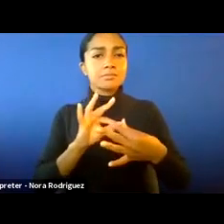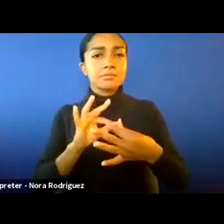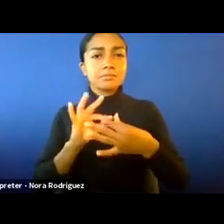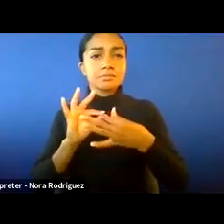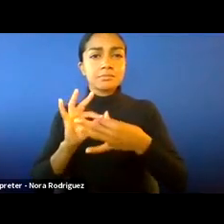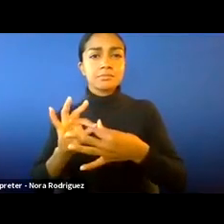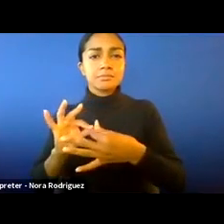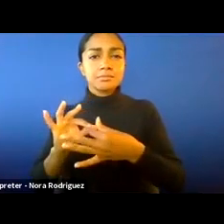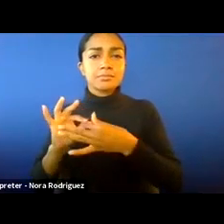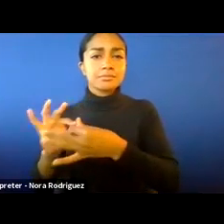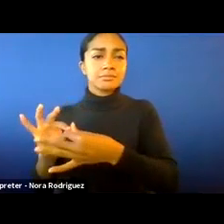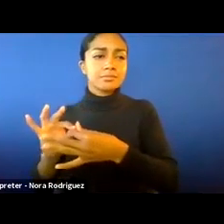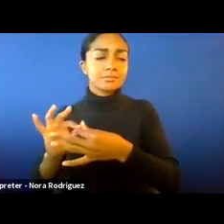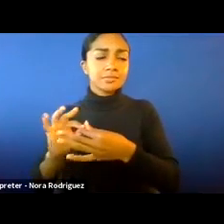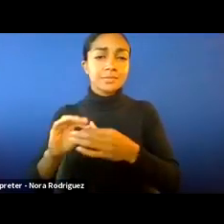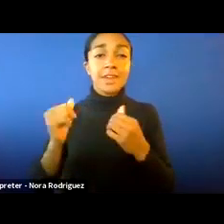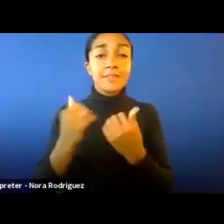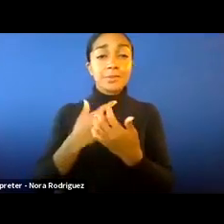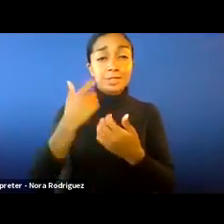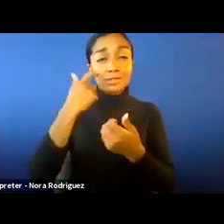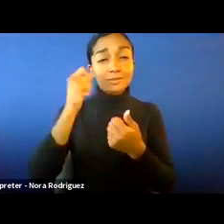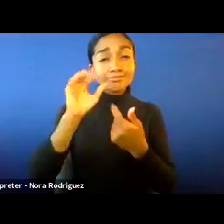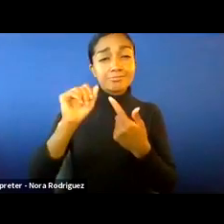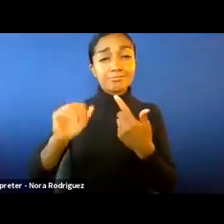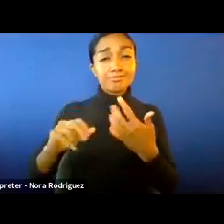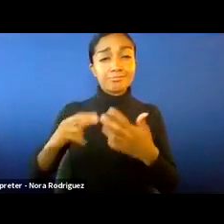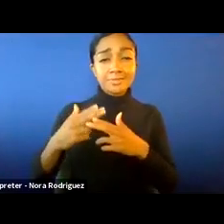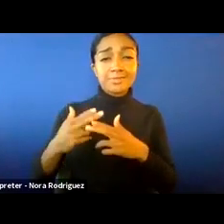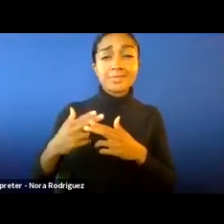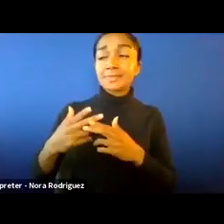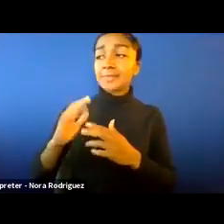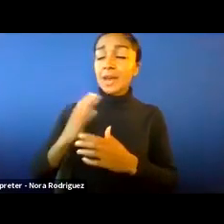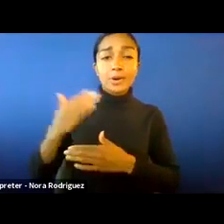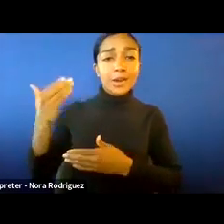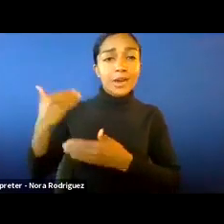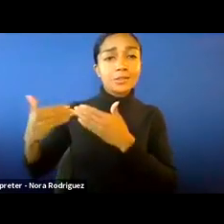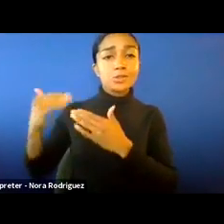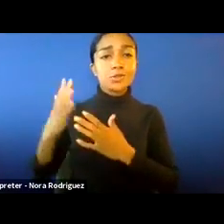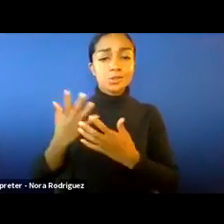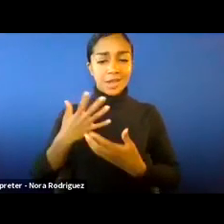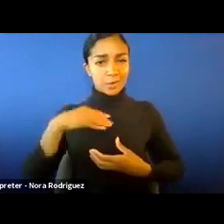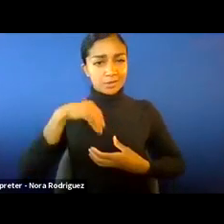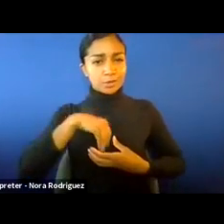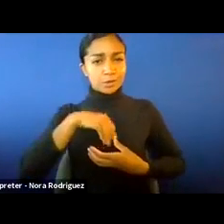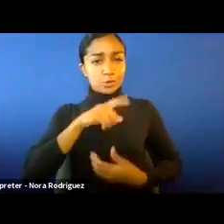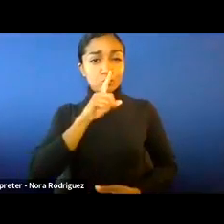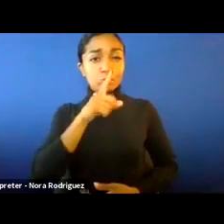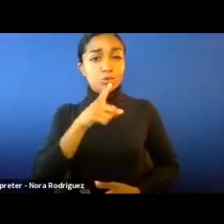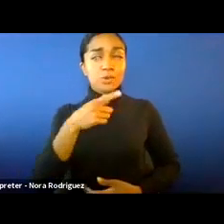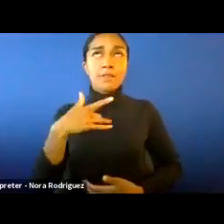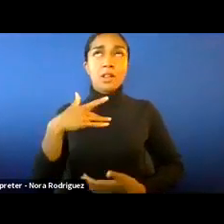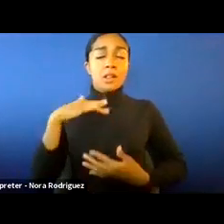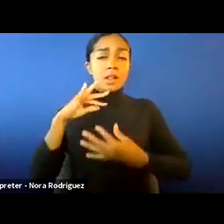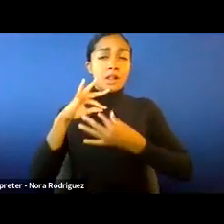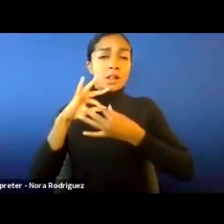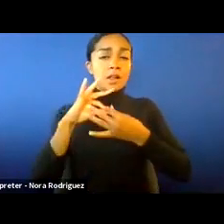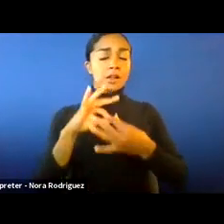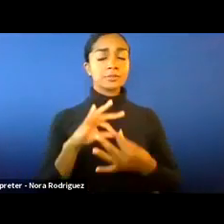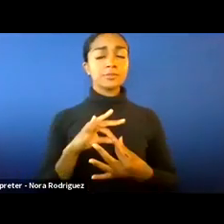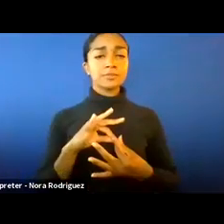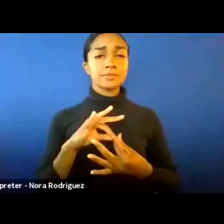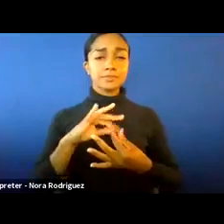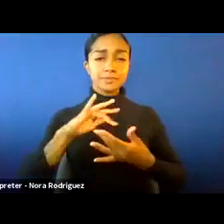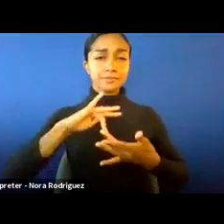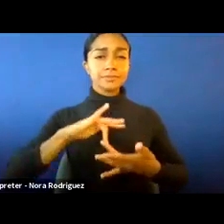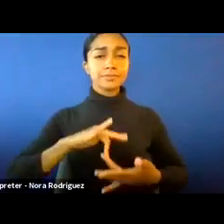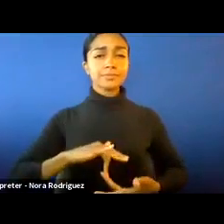all the forces we've named, to our ancestors, and to this inner truth, so that we can make a path